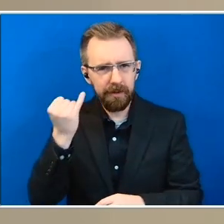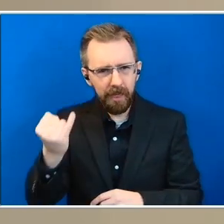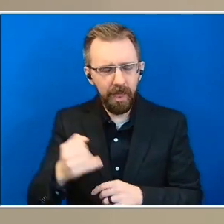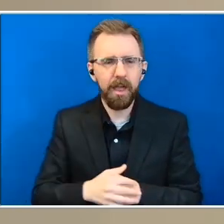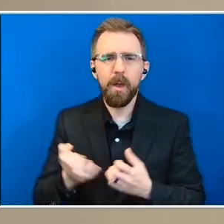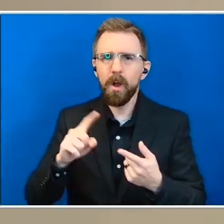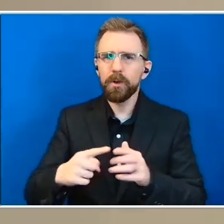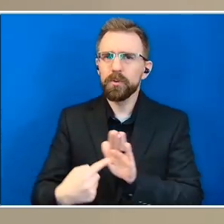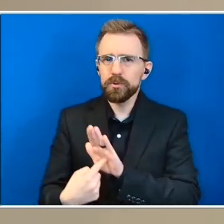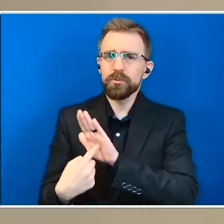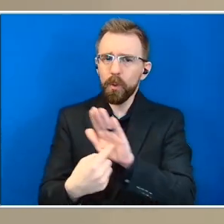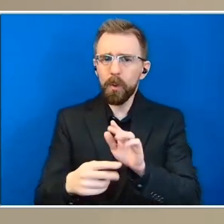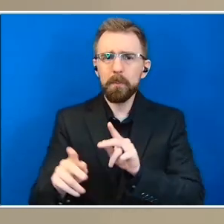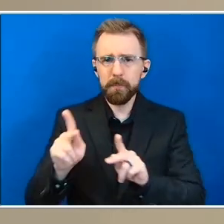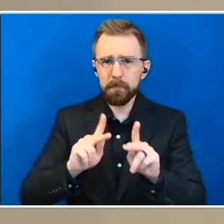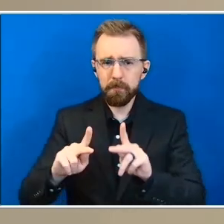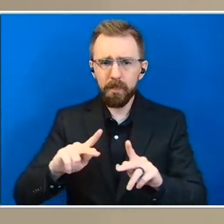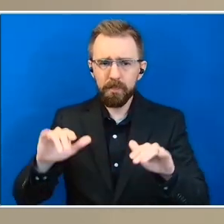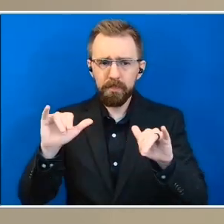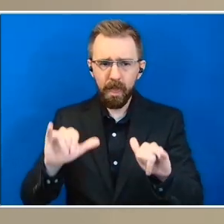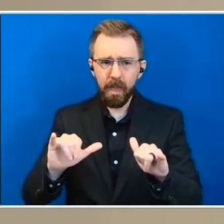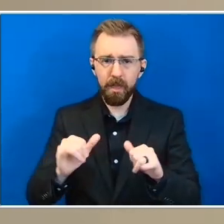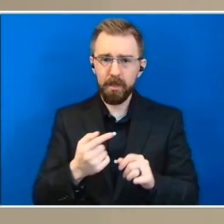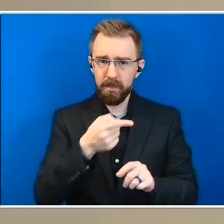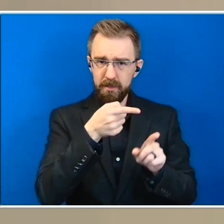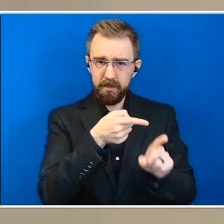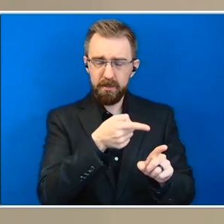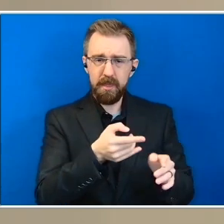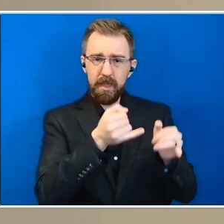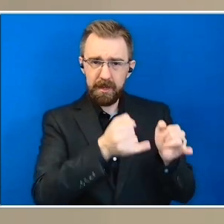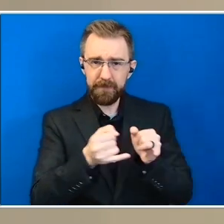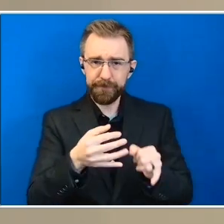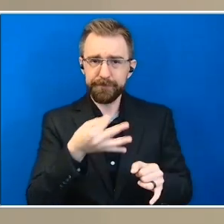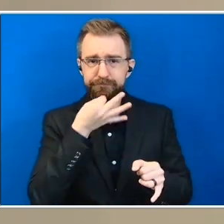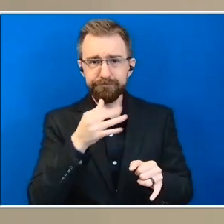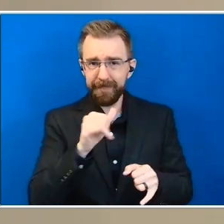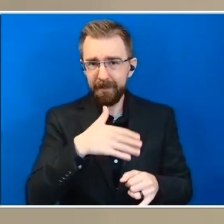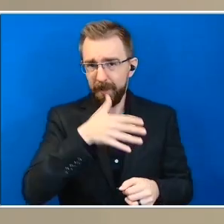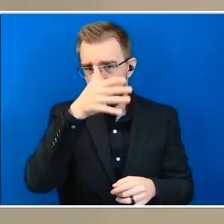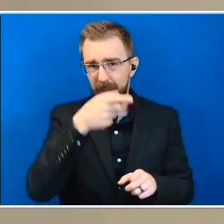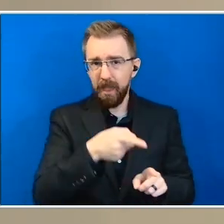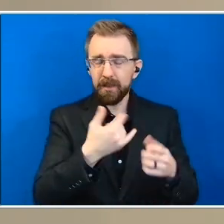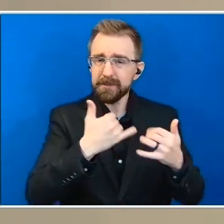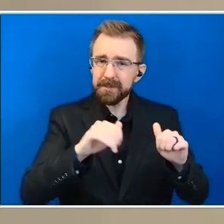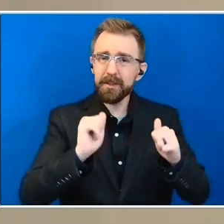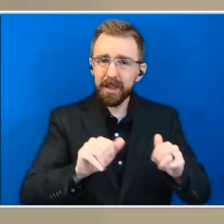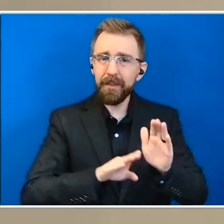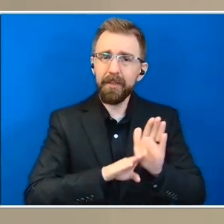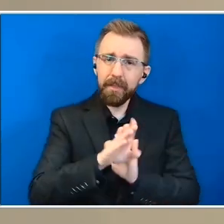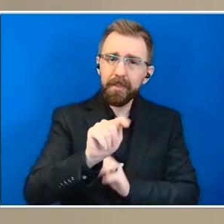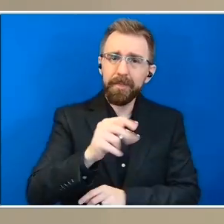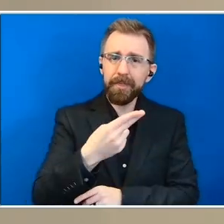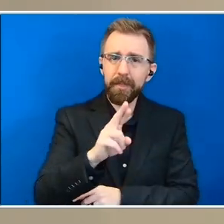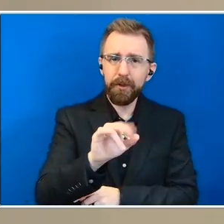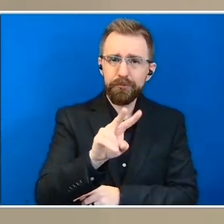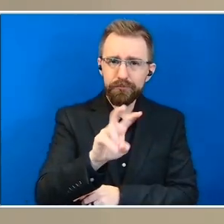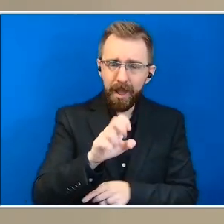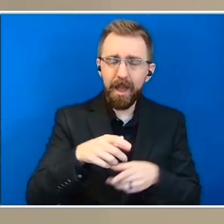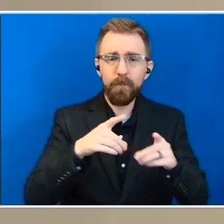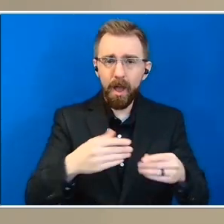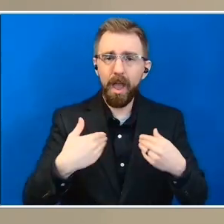people that an individual as talented as my dad can still thrive while having